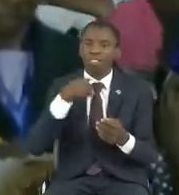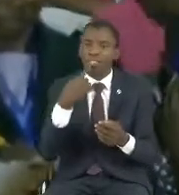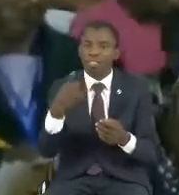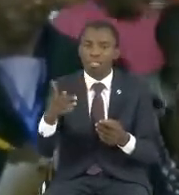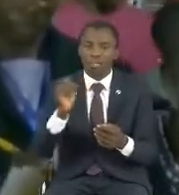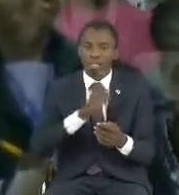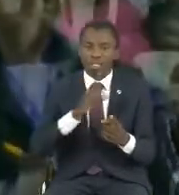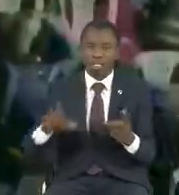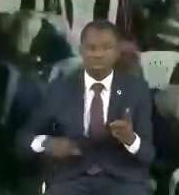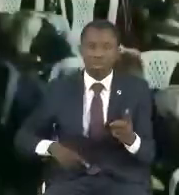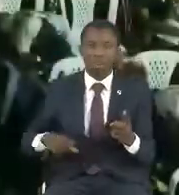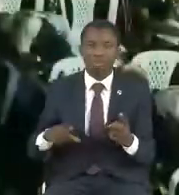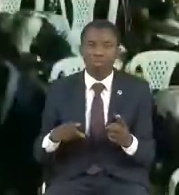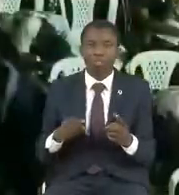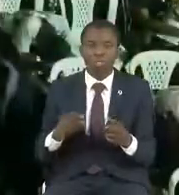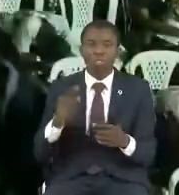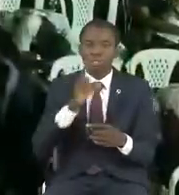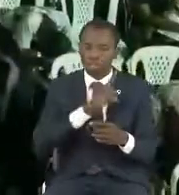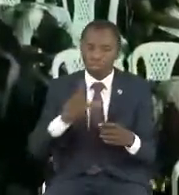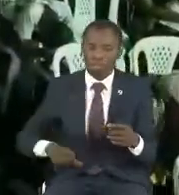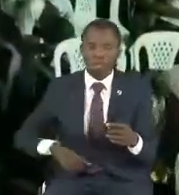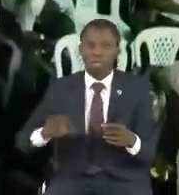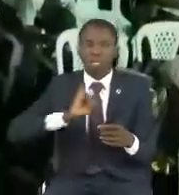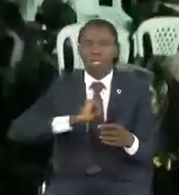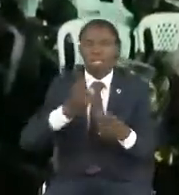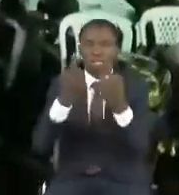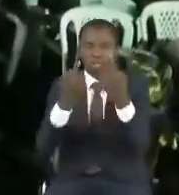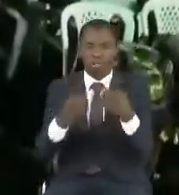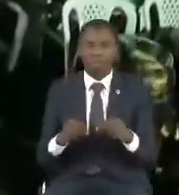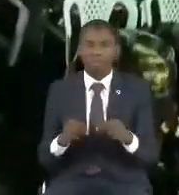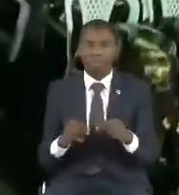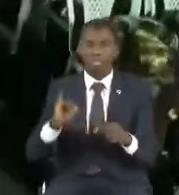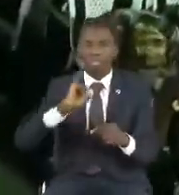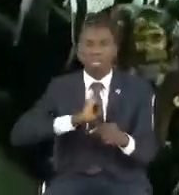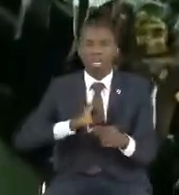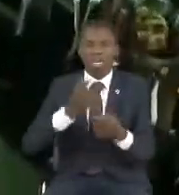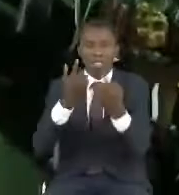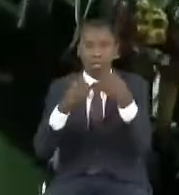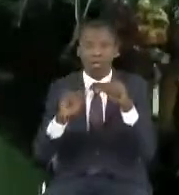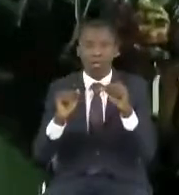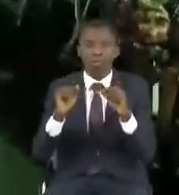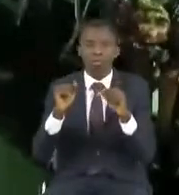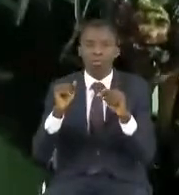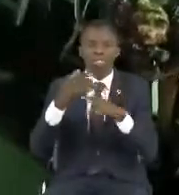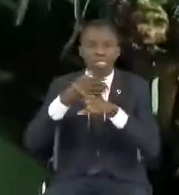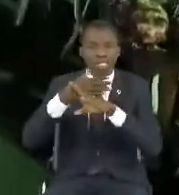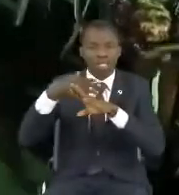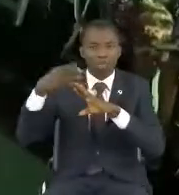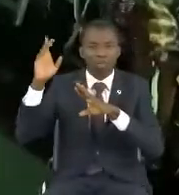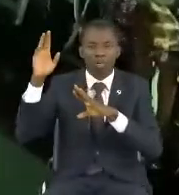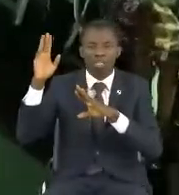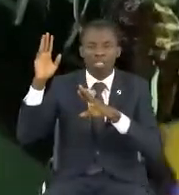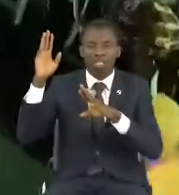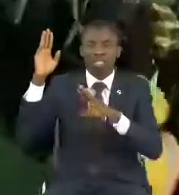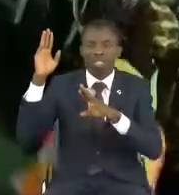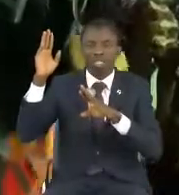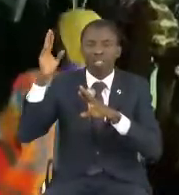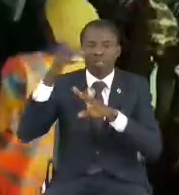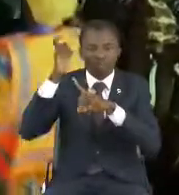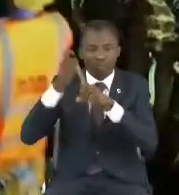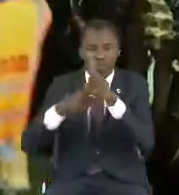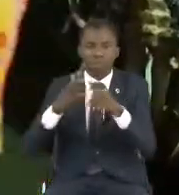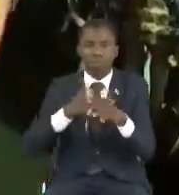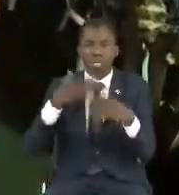oh Lord, I come. I come away from my darkness. I come away